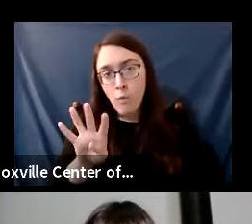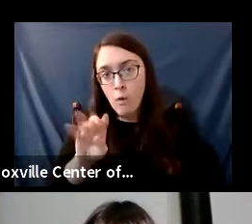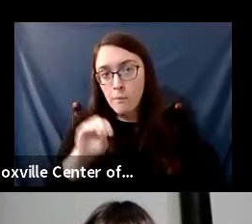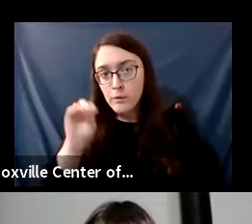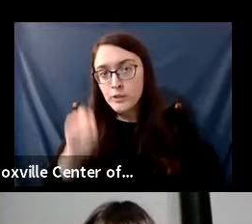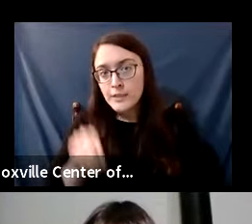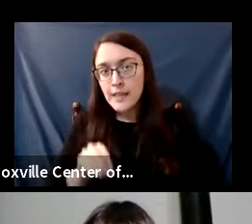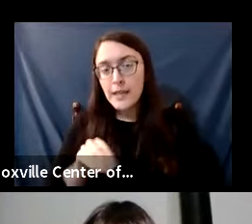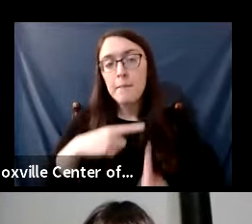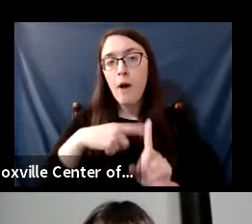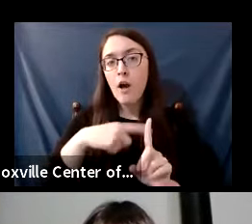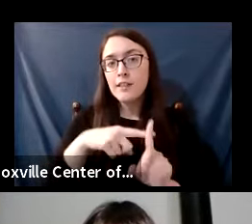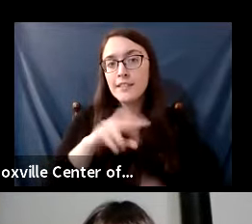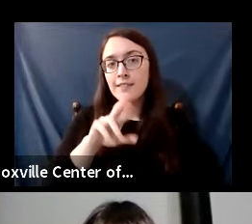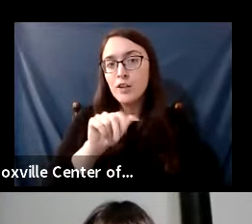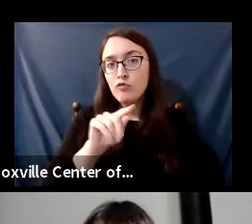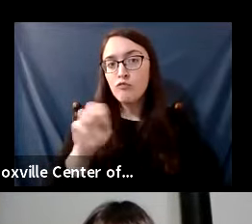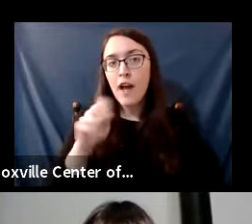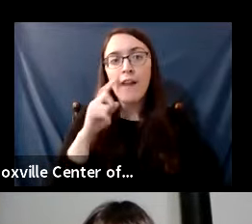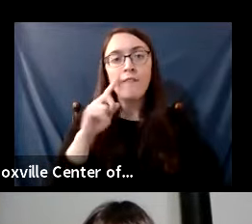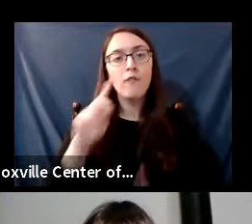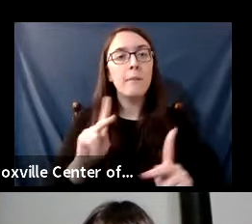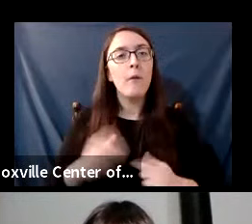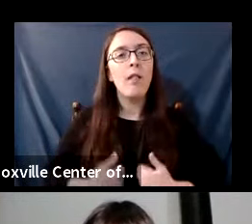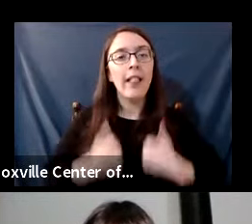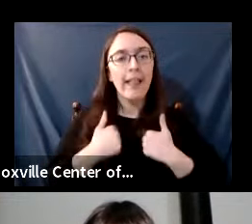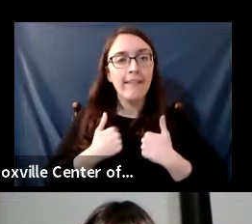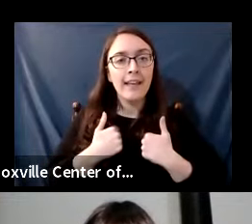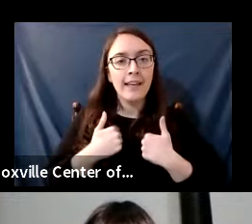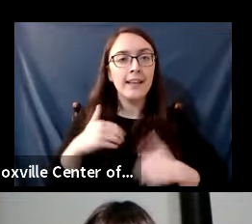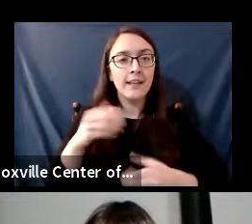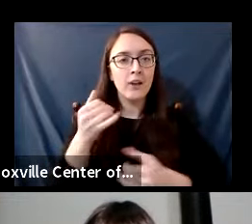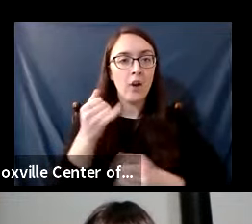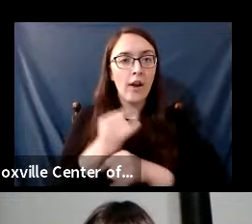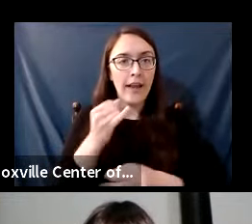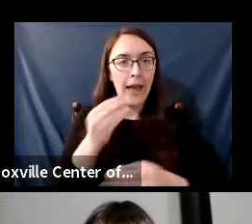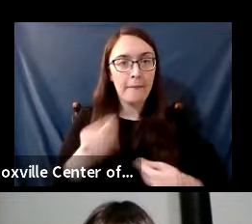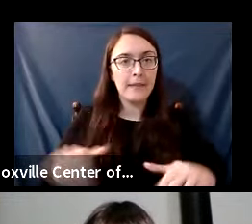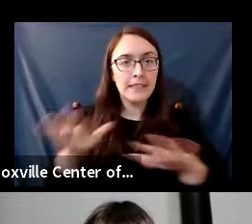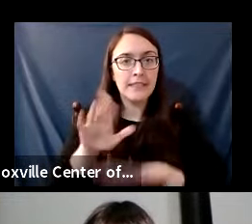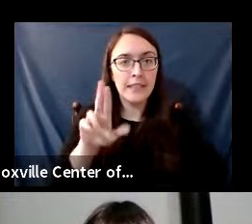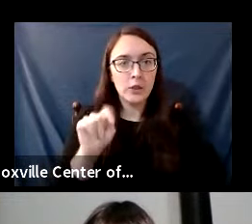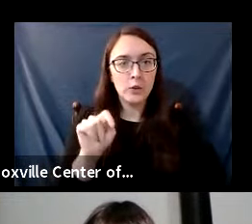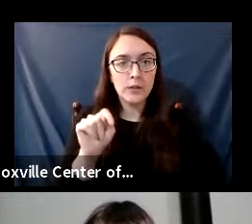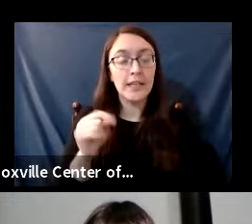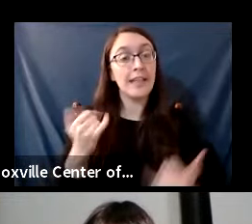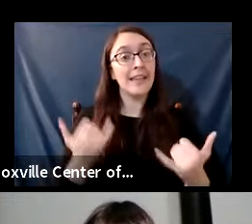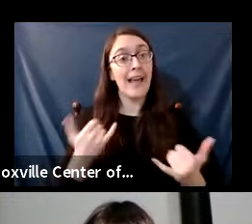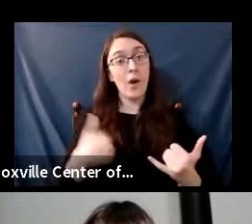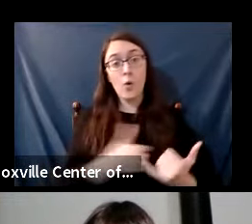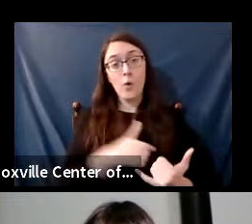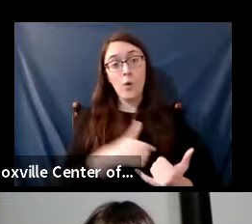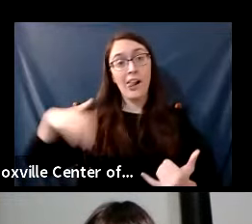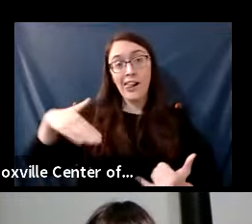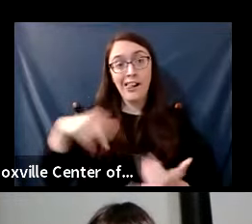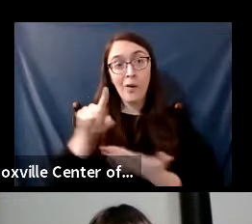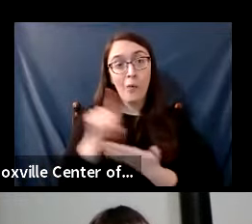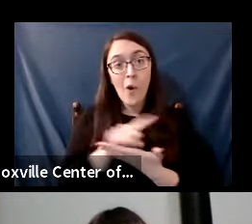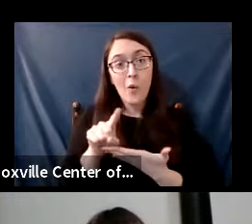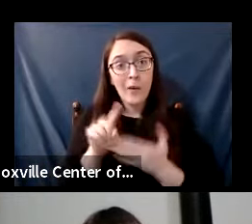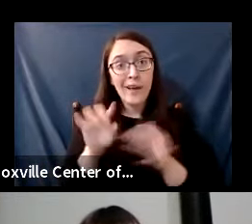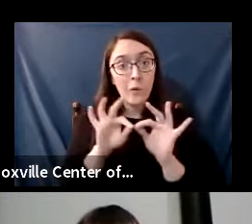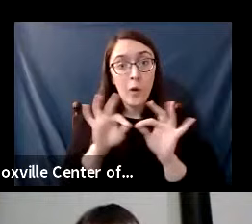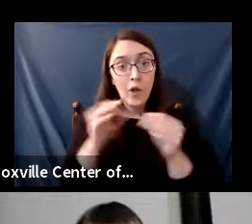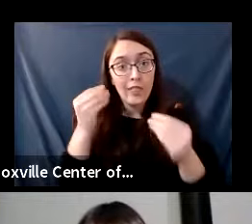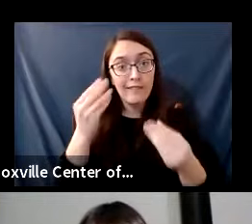our on-campus housing facilities. So we don't have a full week's worth of information there. So as we get more of